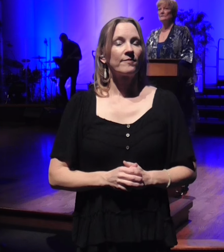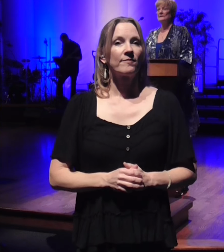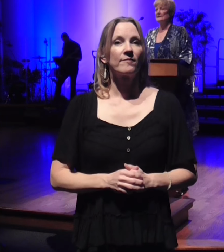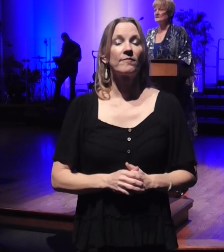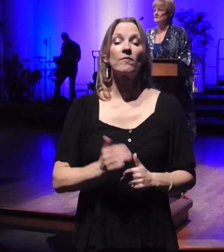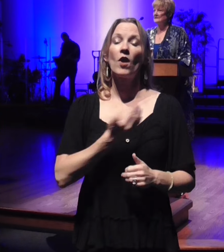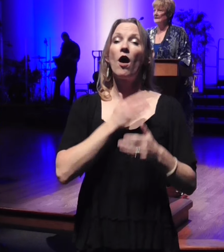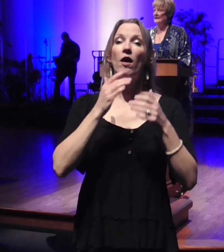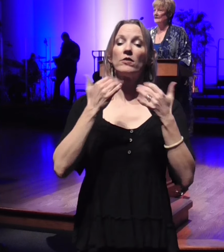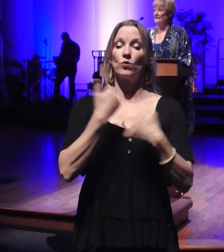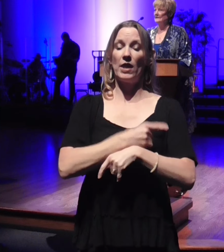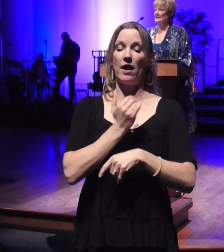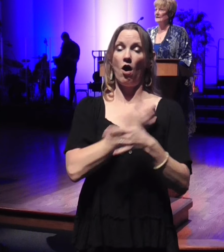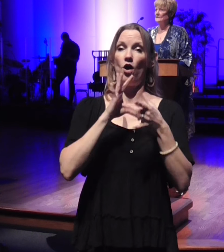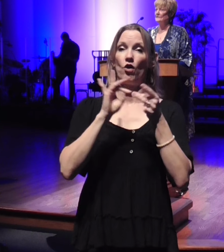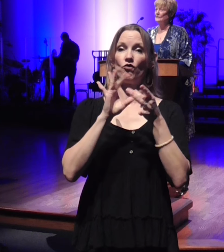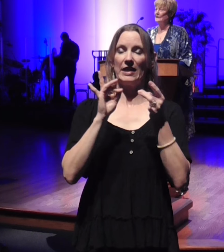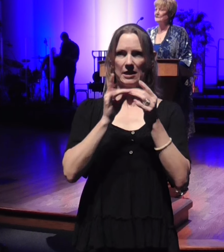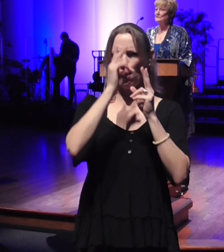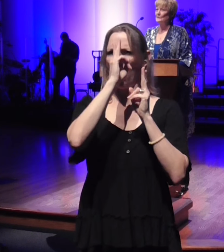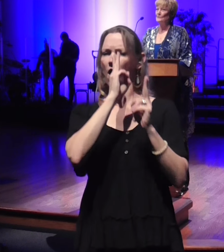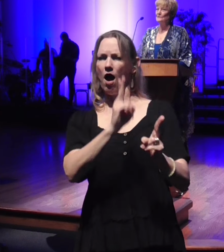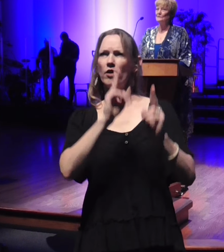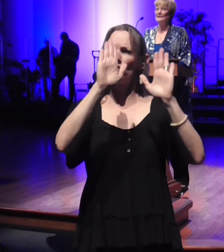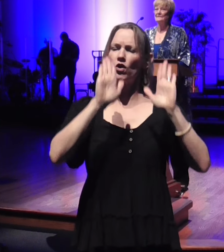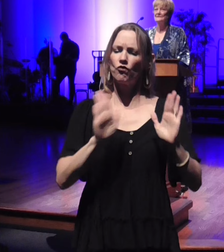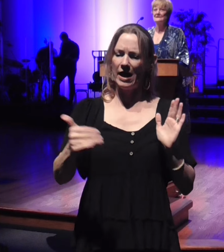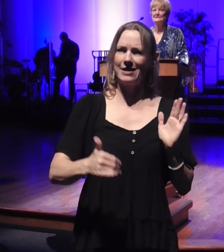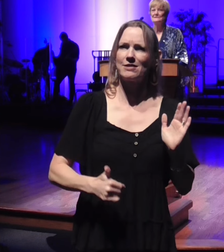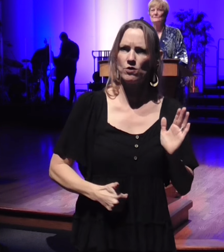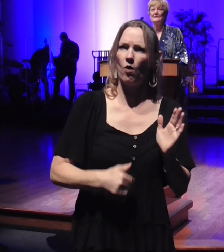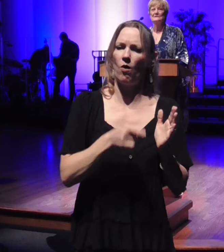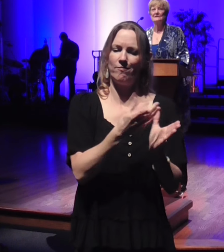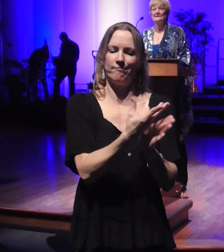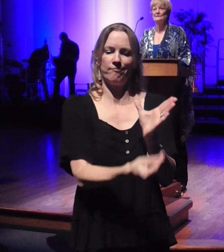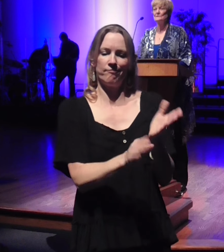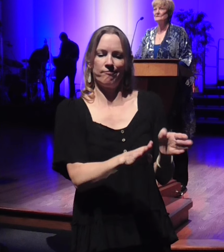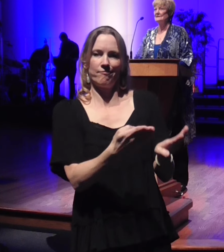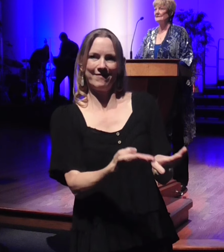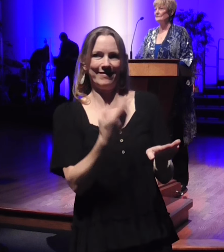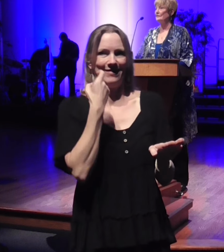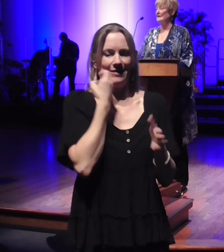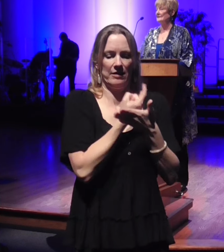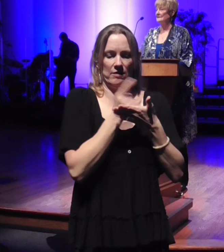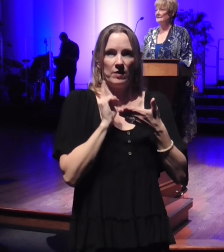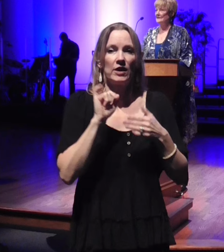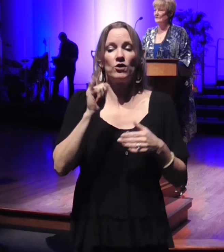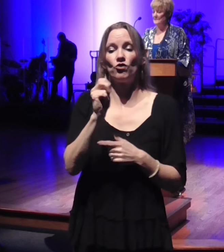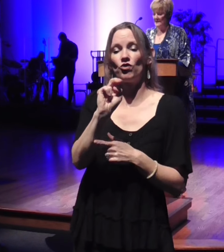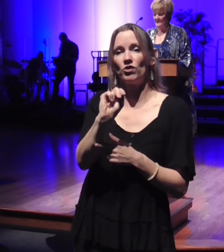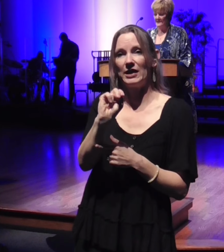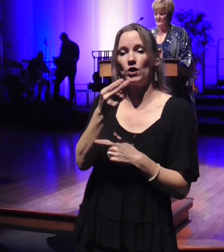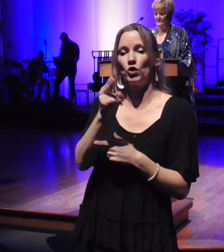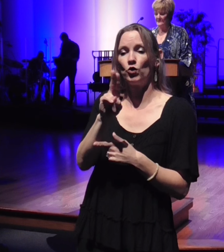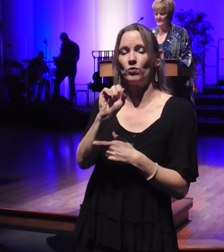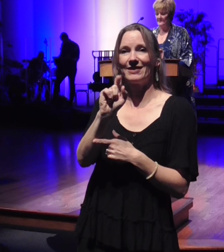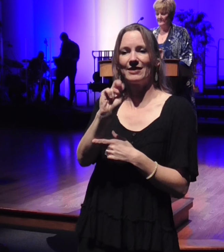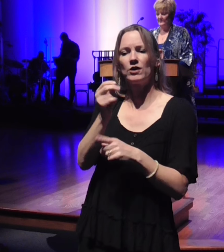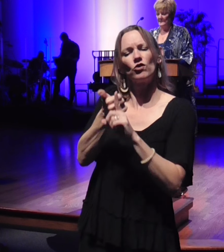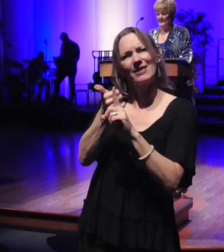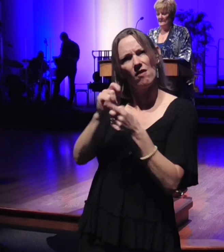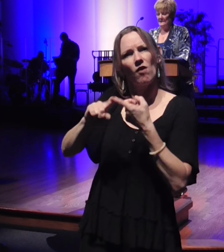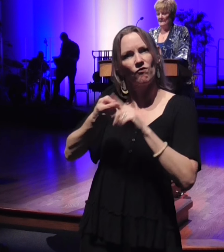And our readings today are in honor of a great soul who left us this week, Jean Houston, a friend of Mile High